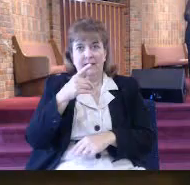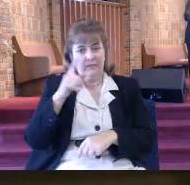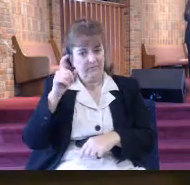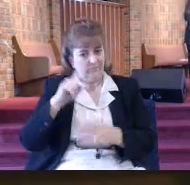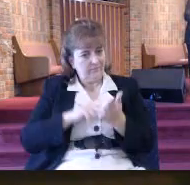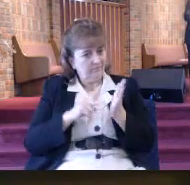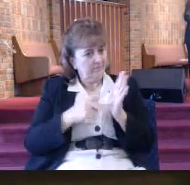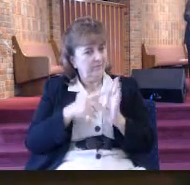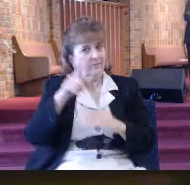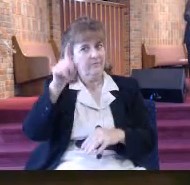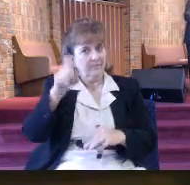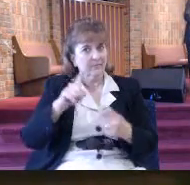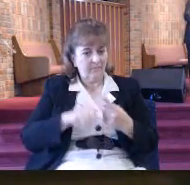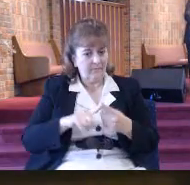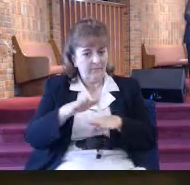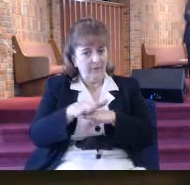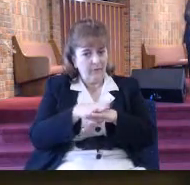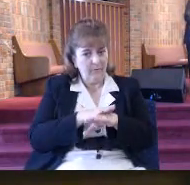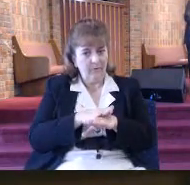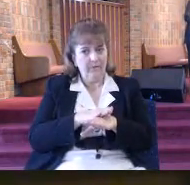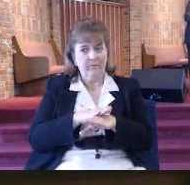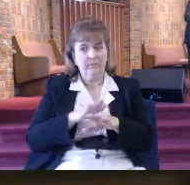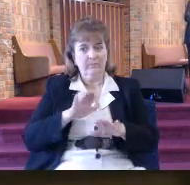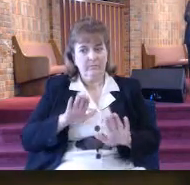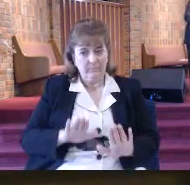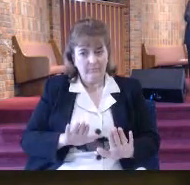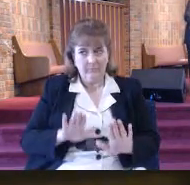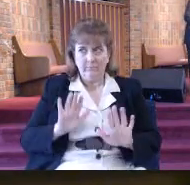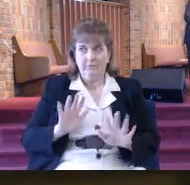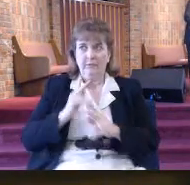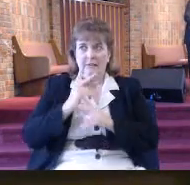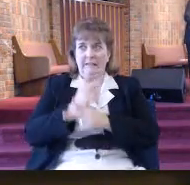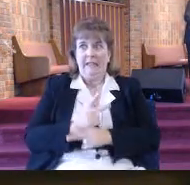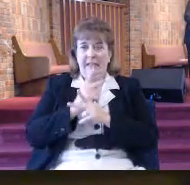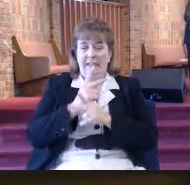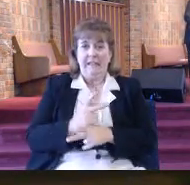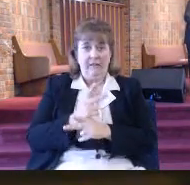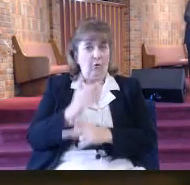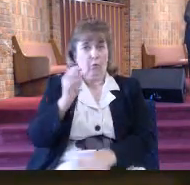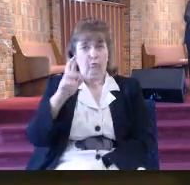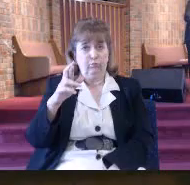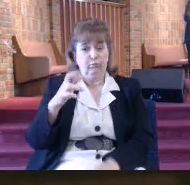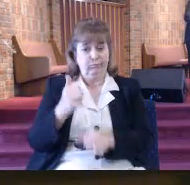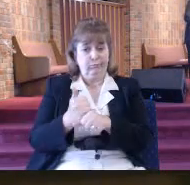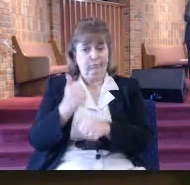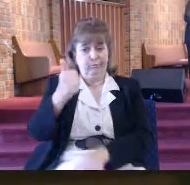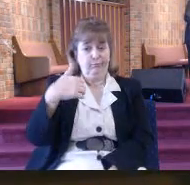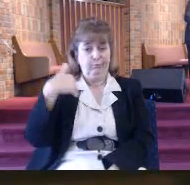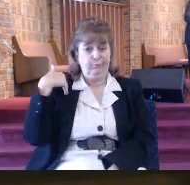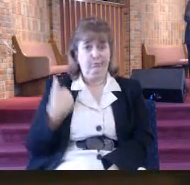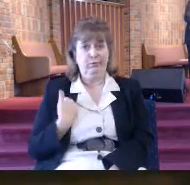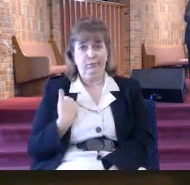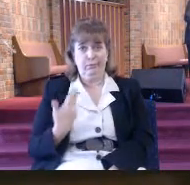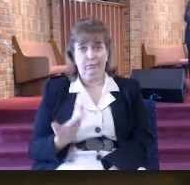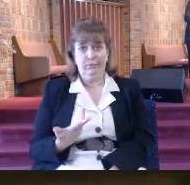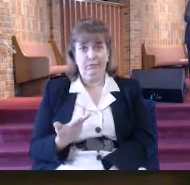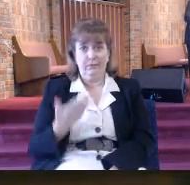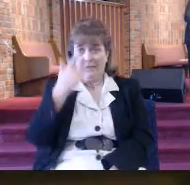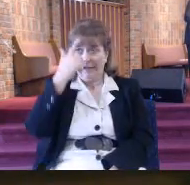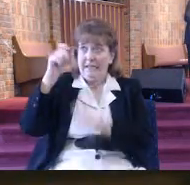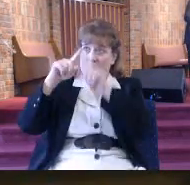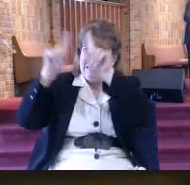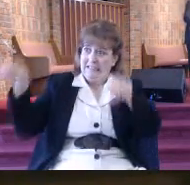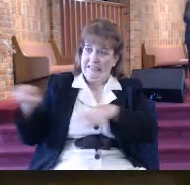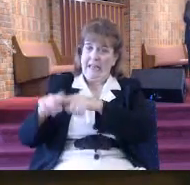don't heed the warning, the fault is yours. Because adequate effort has been put out to